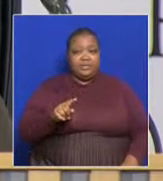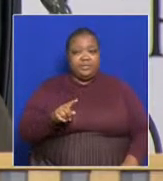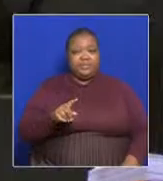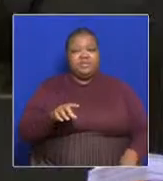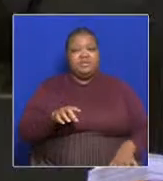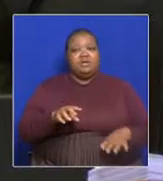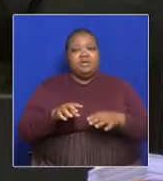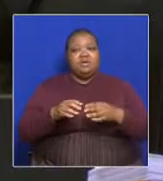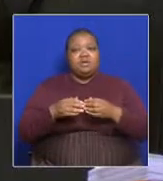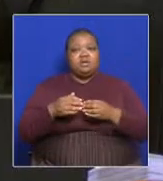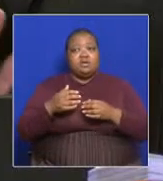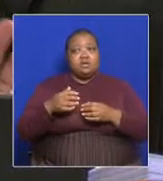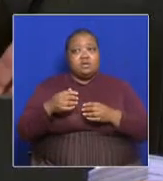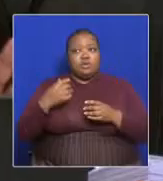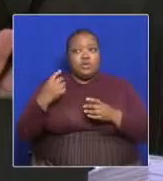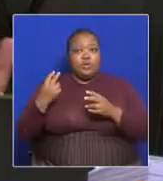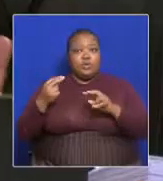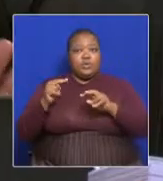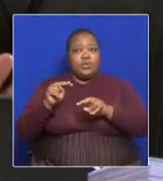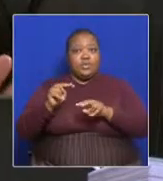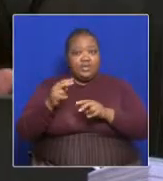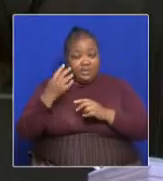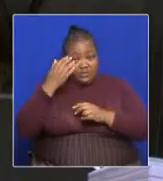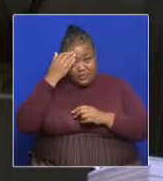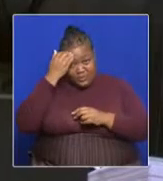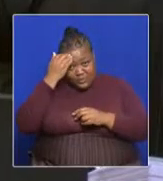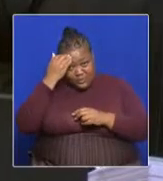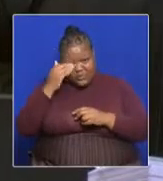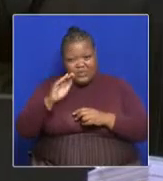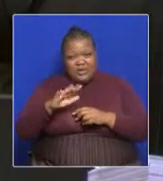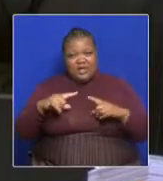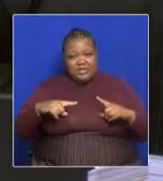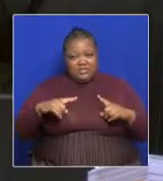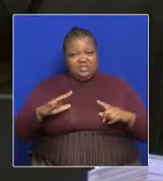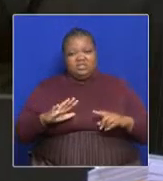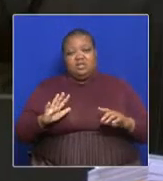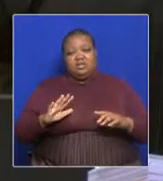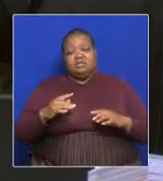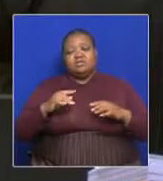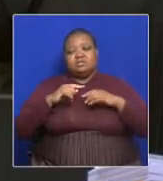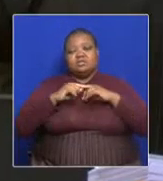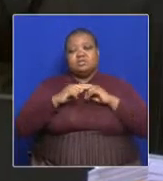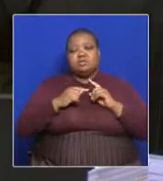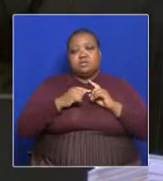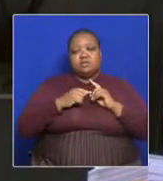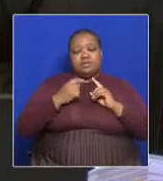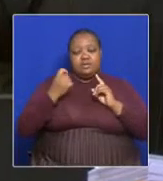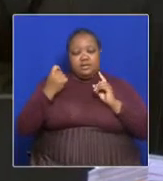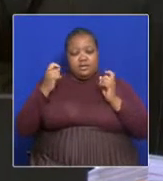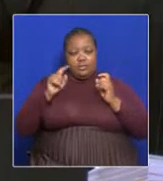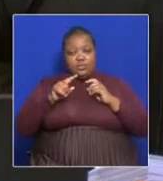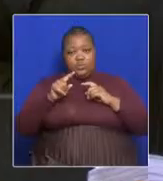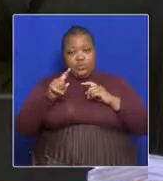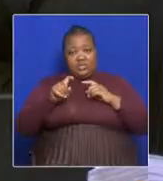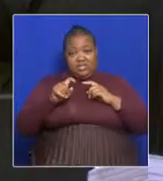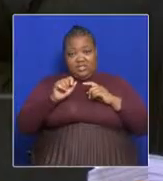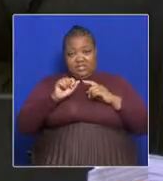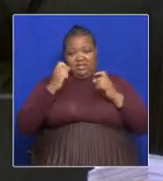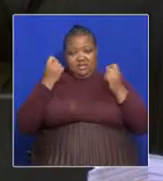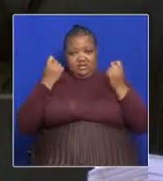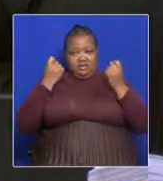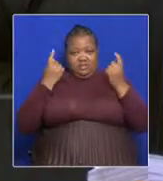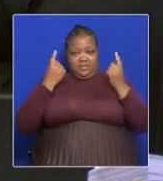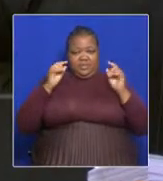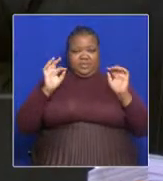I understood her question, and I could have understood it incorrectly. She will clarify. I understood her question to be along